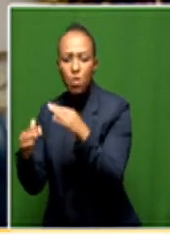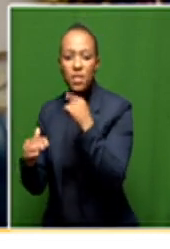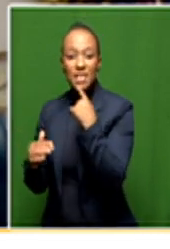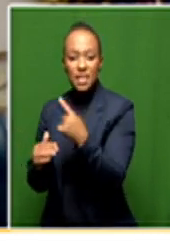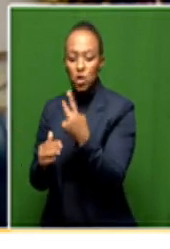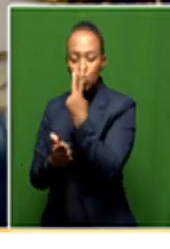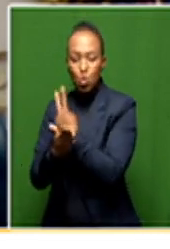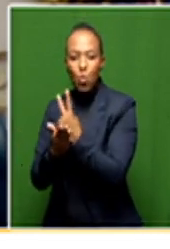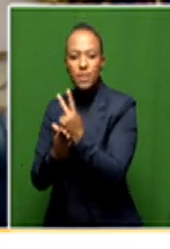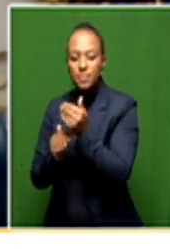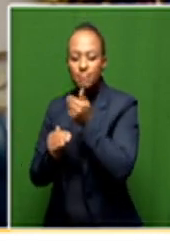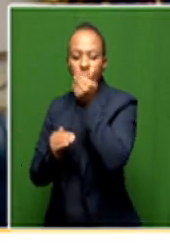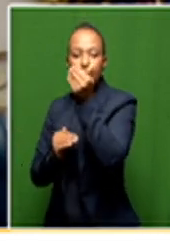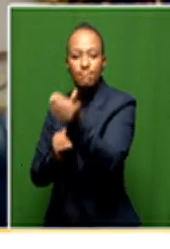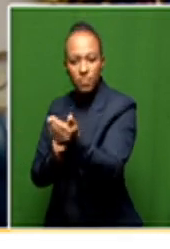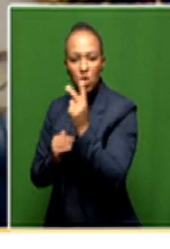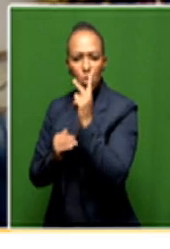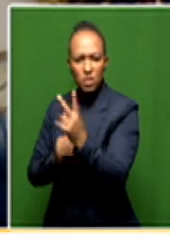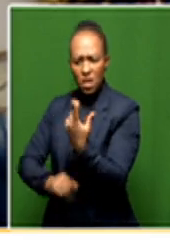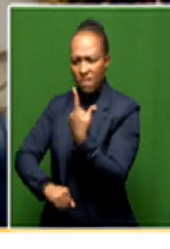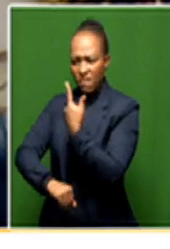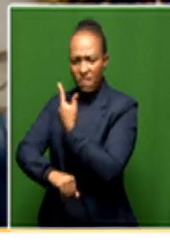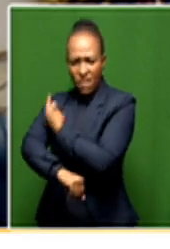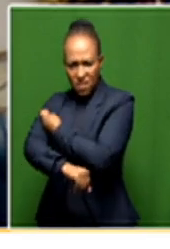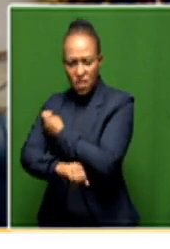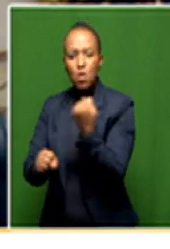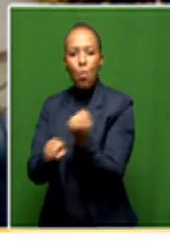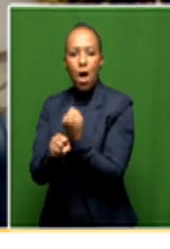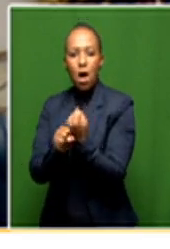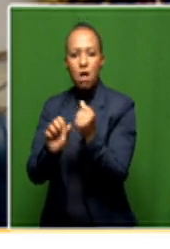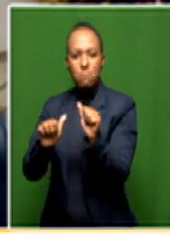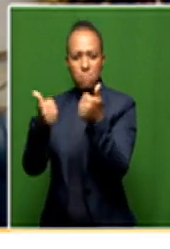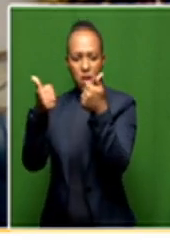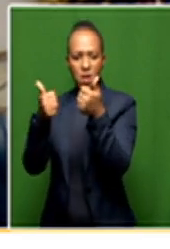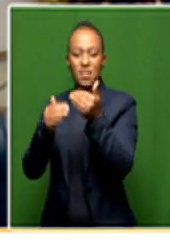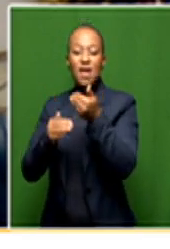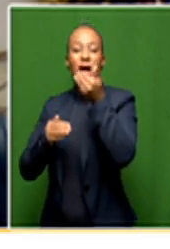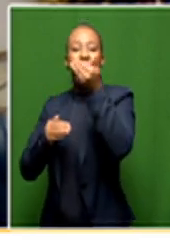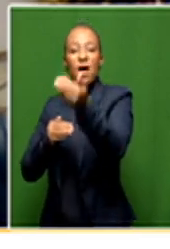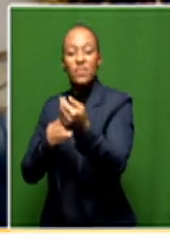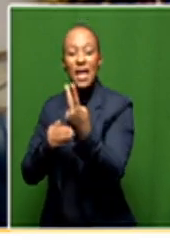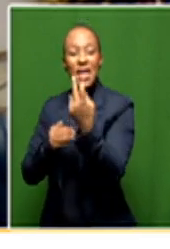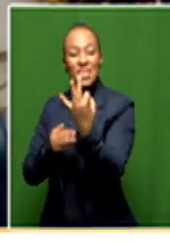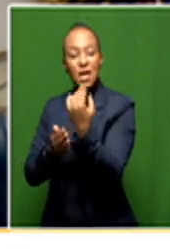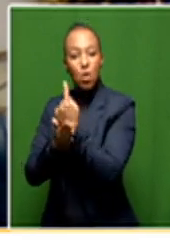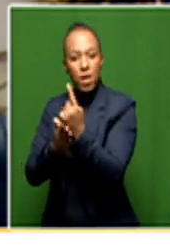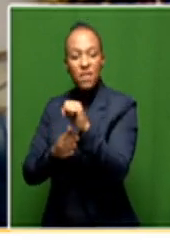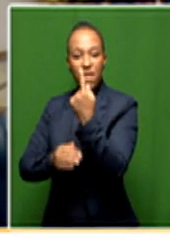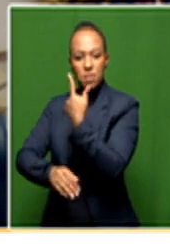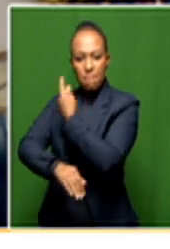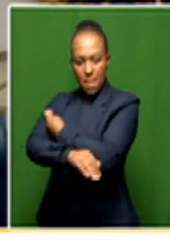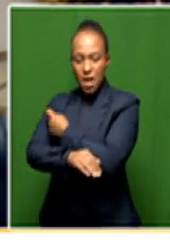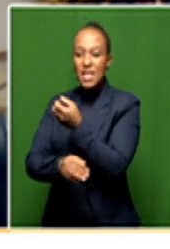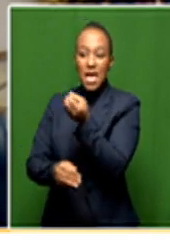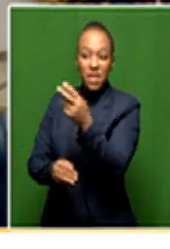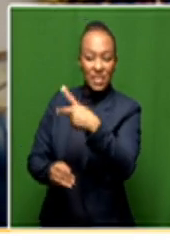weeks, you start seeing the vaccine taking effect. Then, within 3 weeks of the first dose, that's when they give the